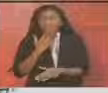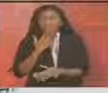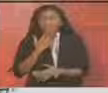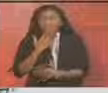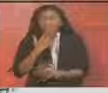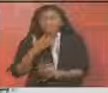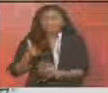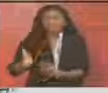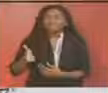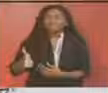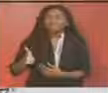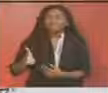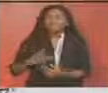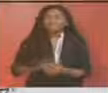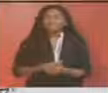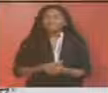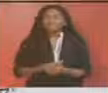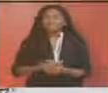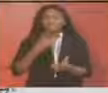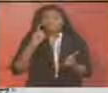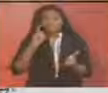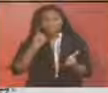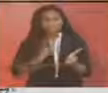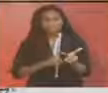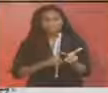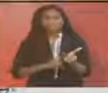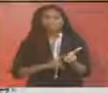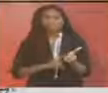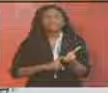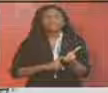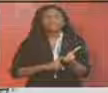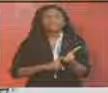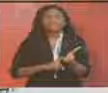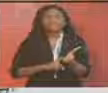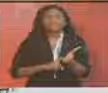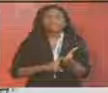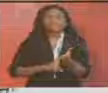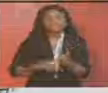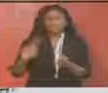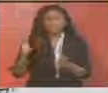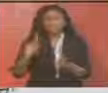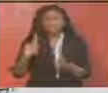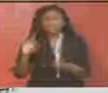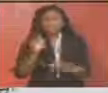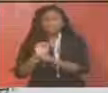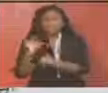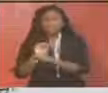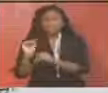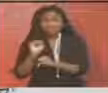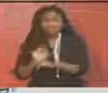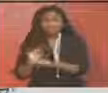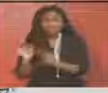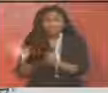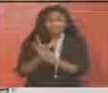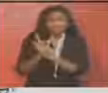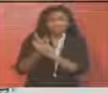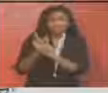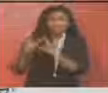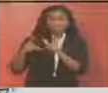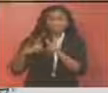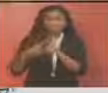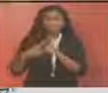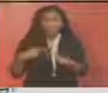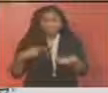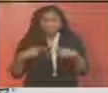same street, not on the same household, but we're seeing linkages in terms of workplaces, in terms of places where persons go to